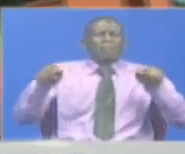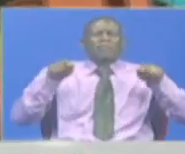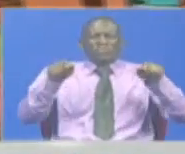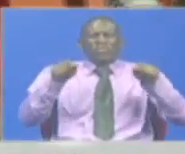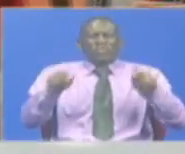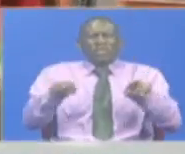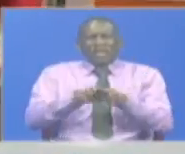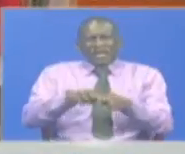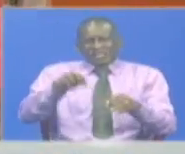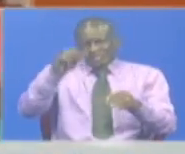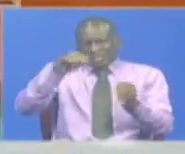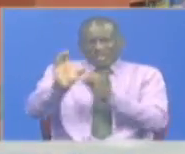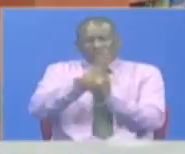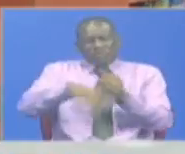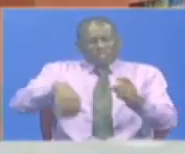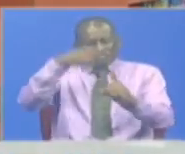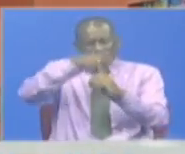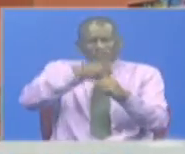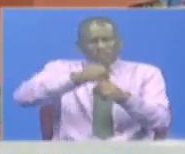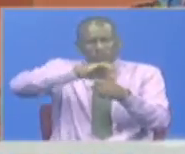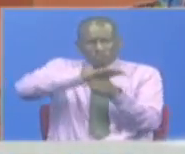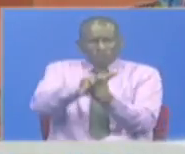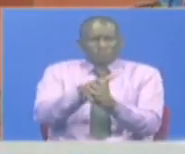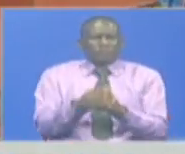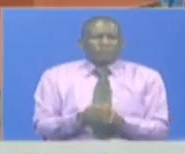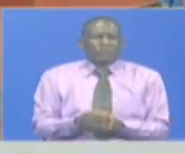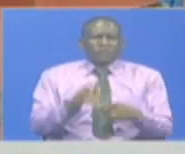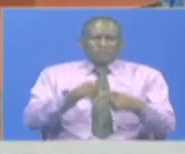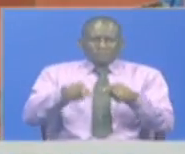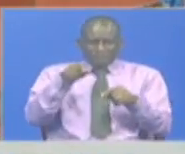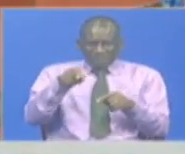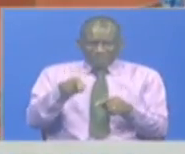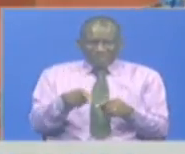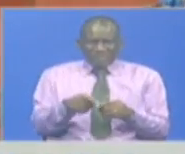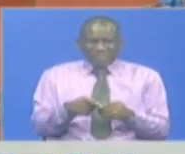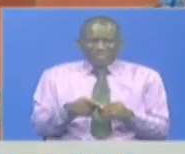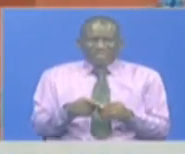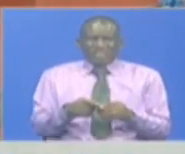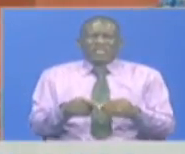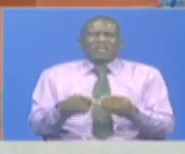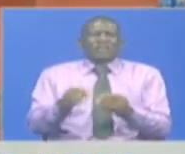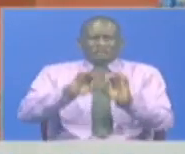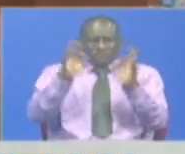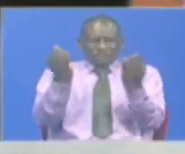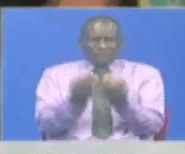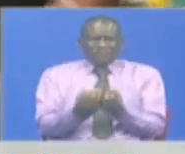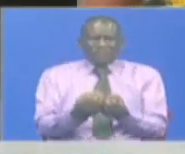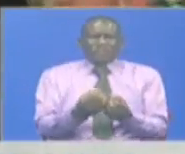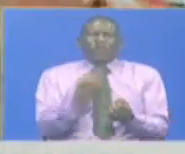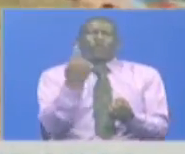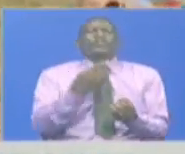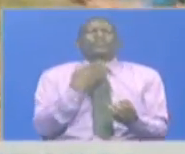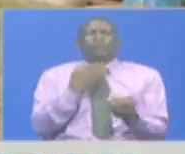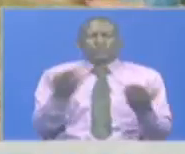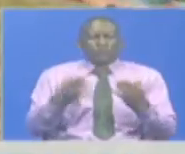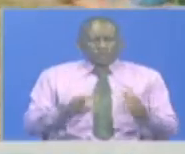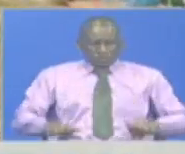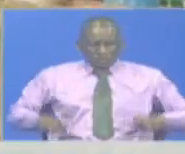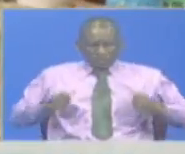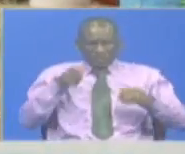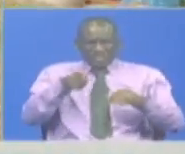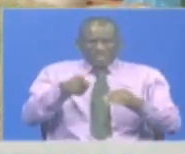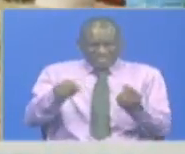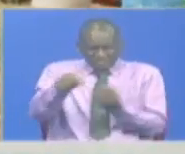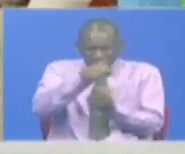battles the coronavirus pandemic. But these destitute families only want a roof over their heads during this